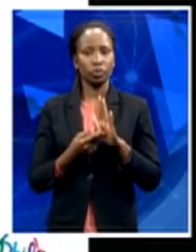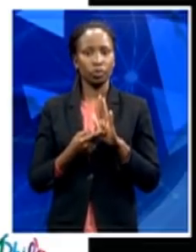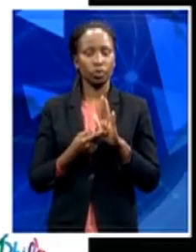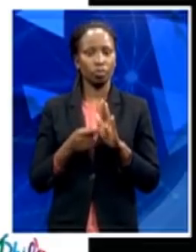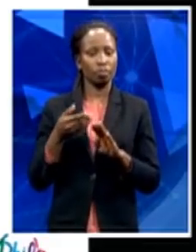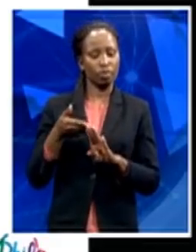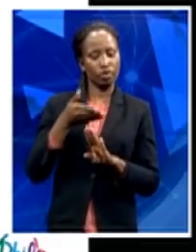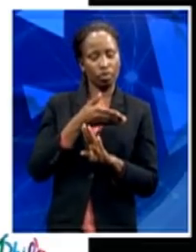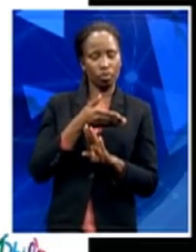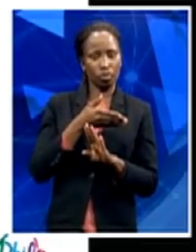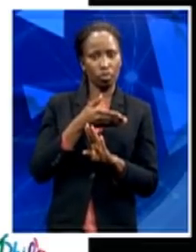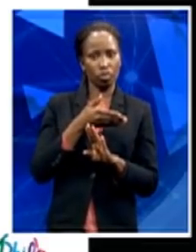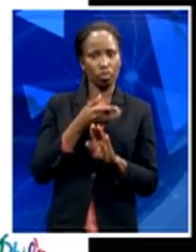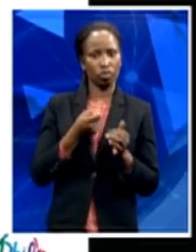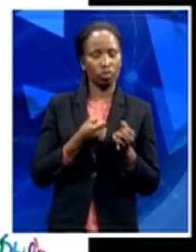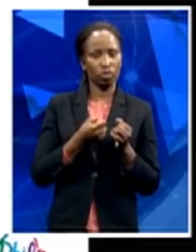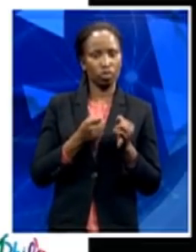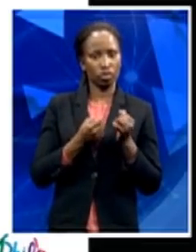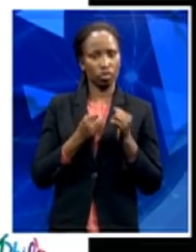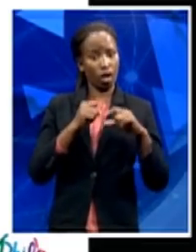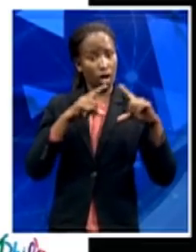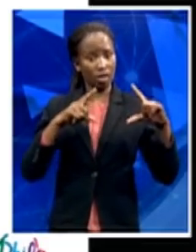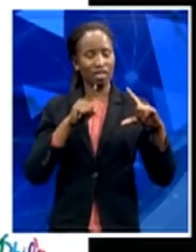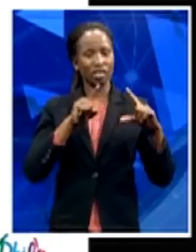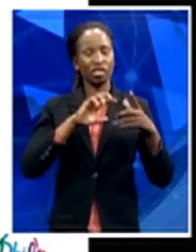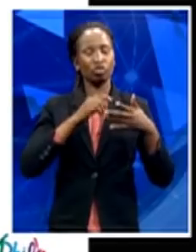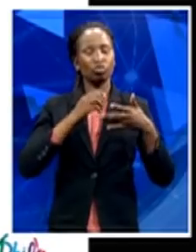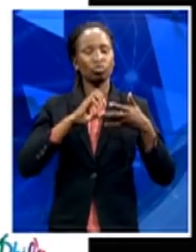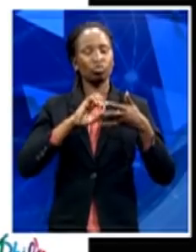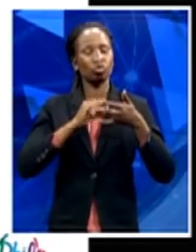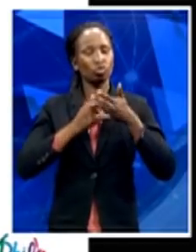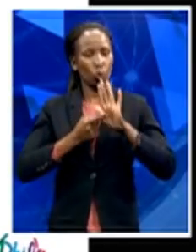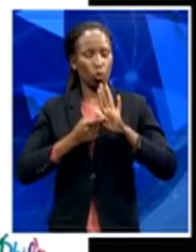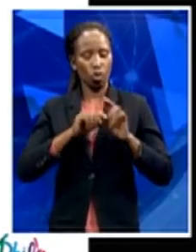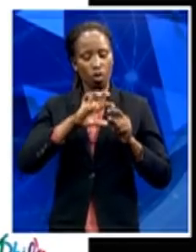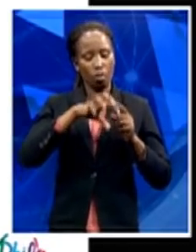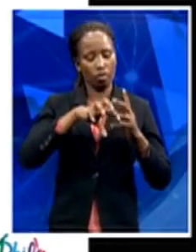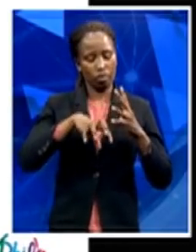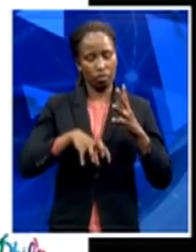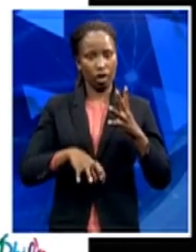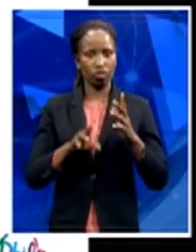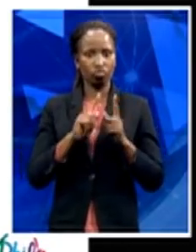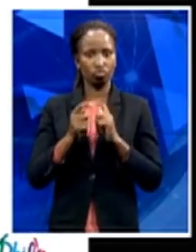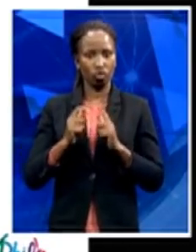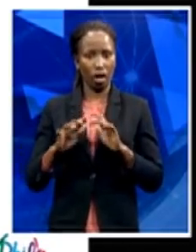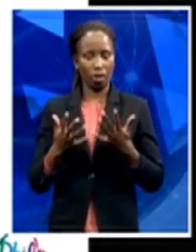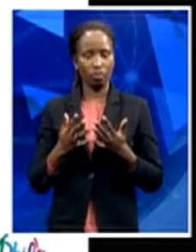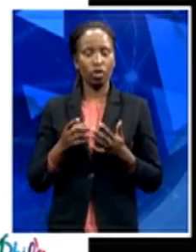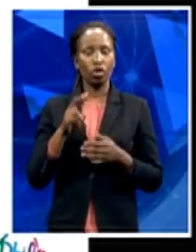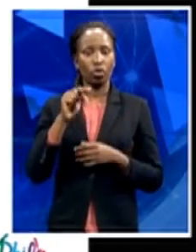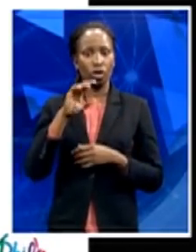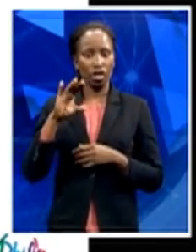showing all the provinces, how they are changing. Northern Cape, which is the green one, is on the decline, but all the